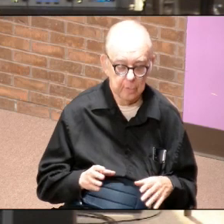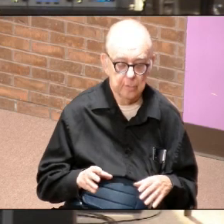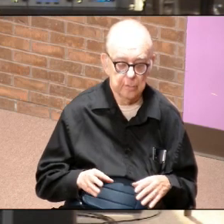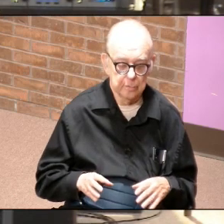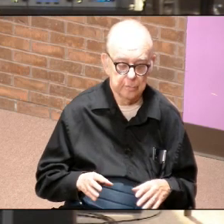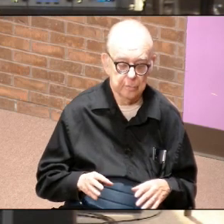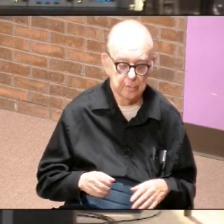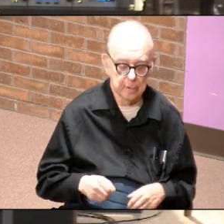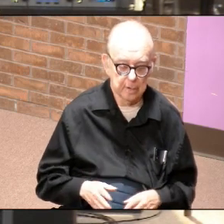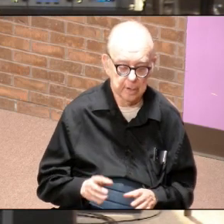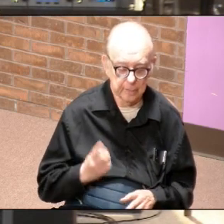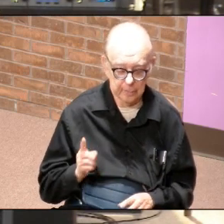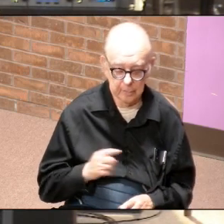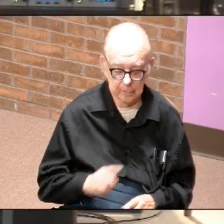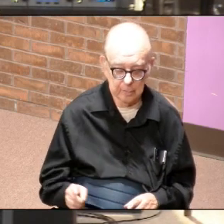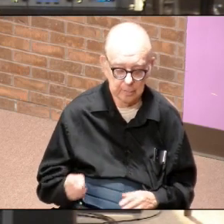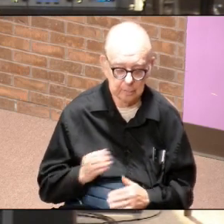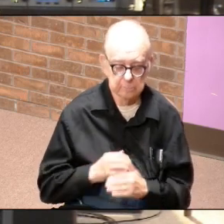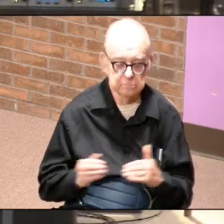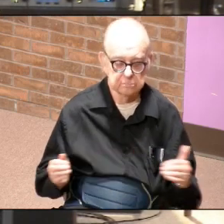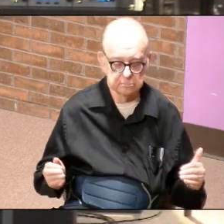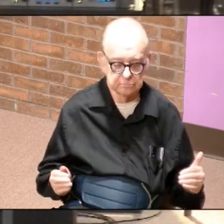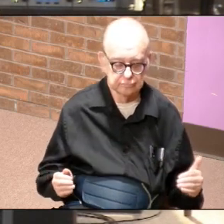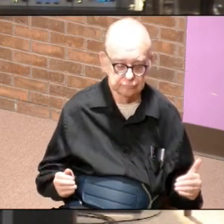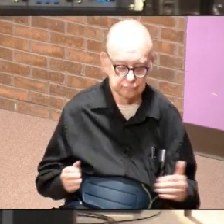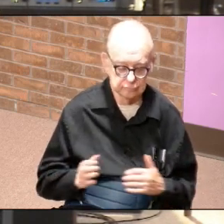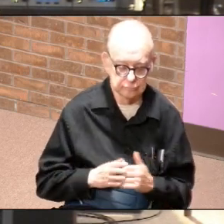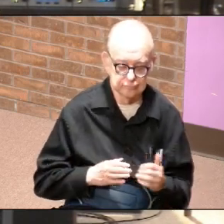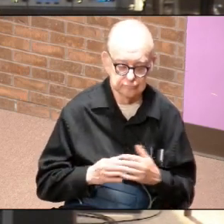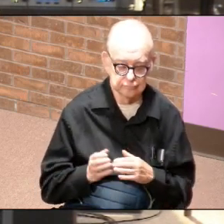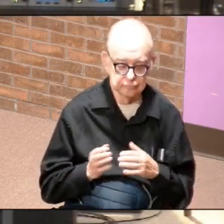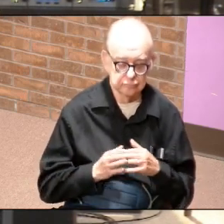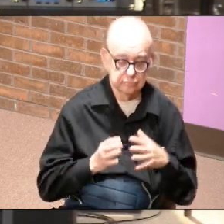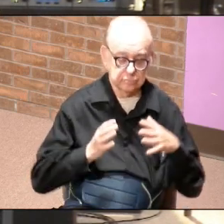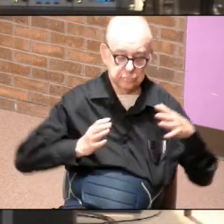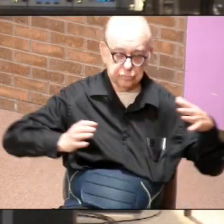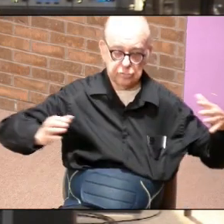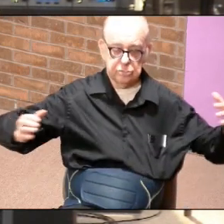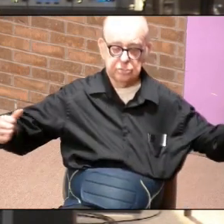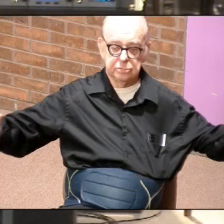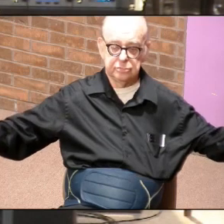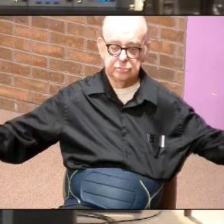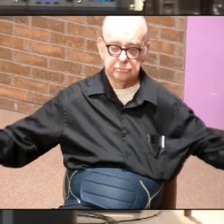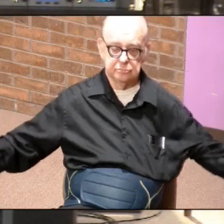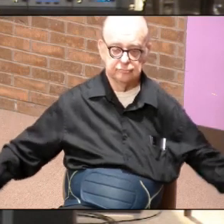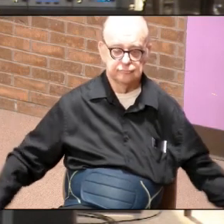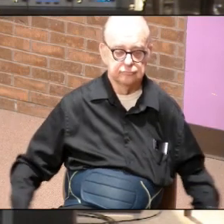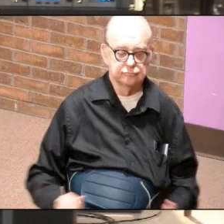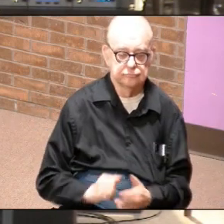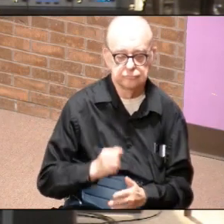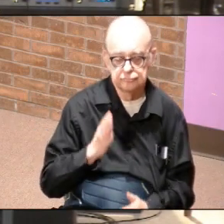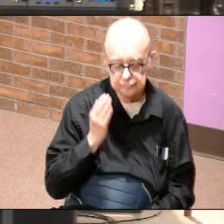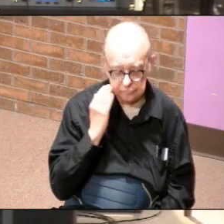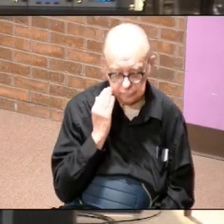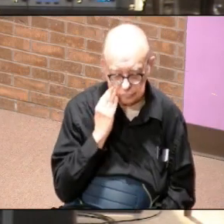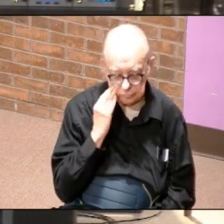them. Heaven, ladies and gentlemen, was built so big, so large, that God knew exactly how